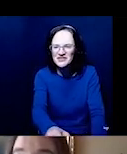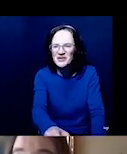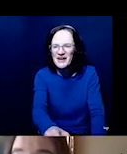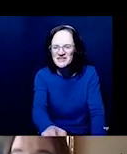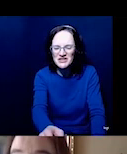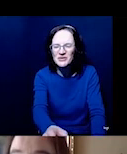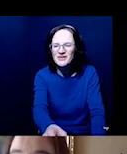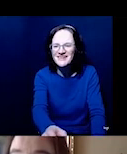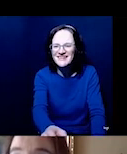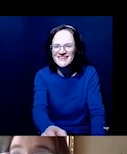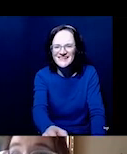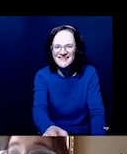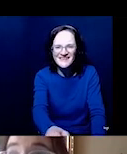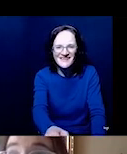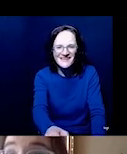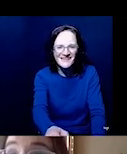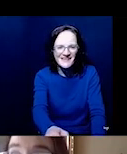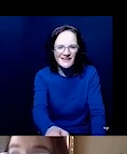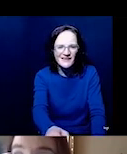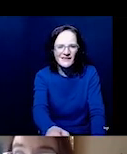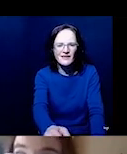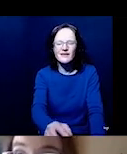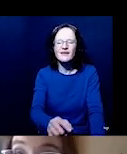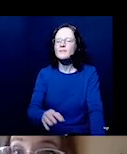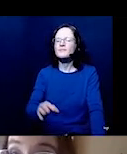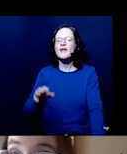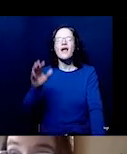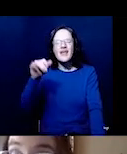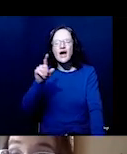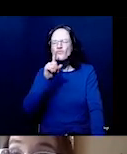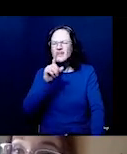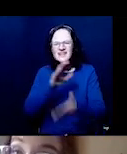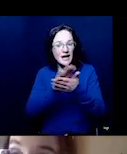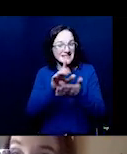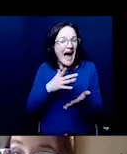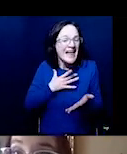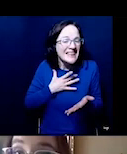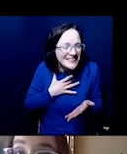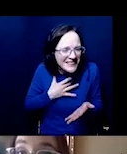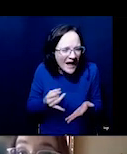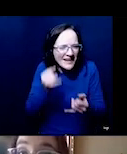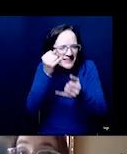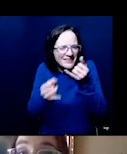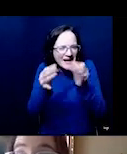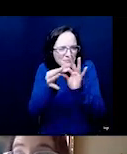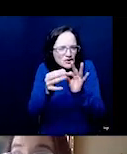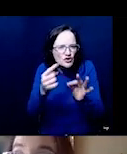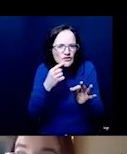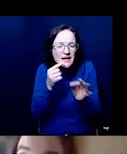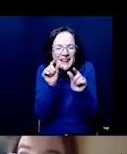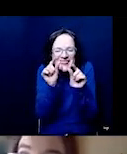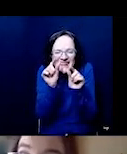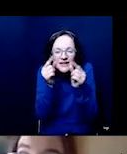share. I'll turn it back to you. No, but it's really nice. I like the end of your message. There's little successes in that, but You are